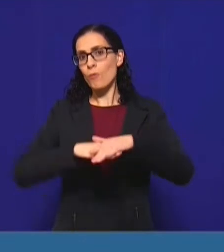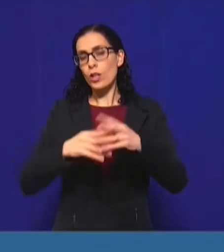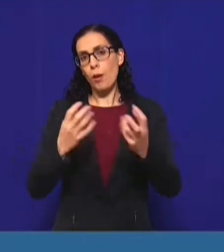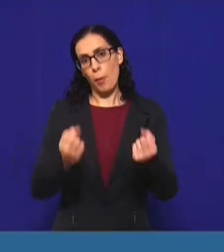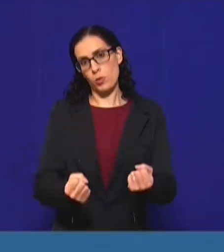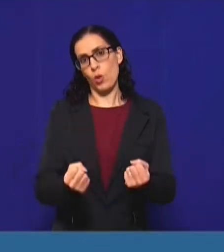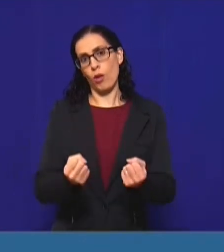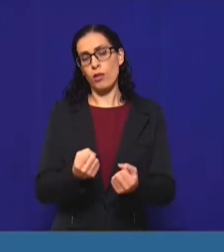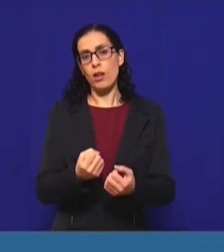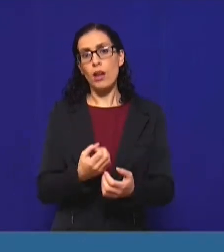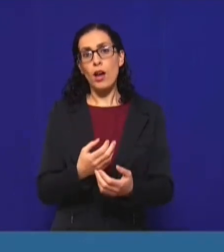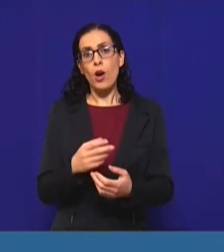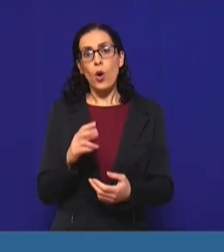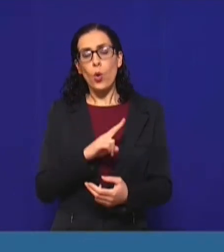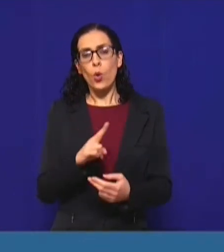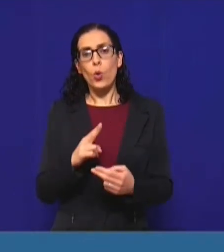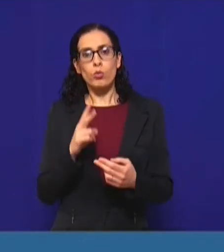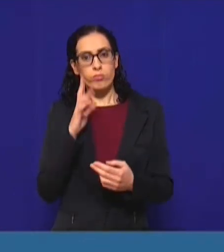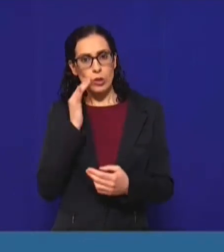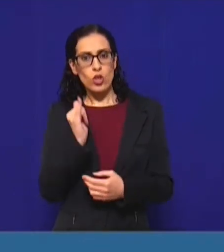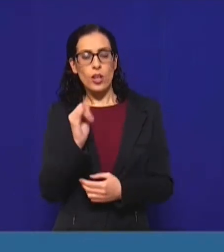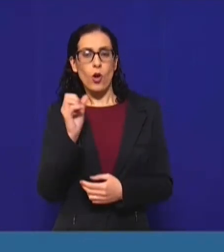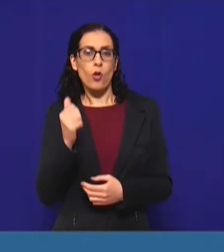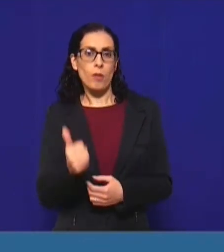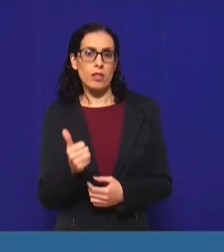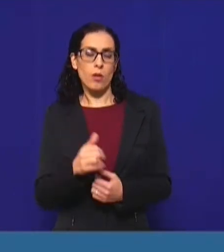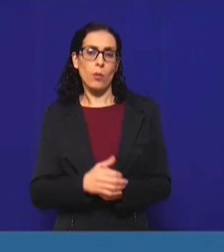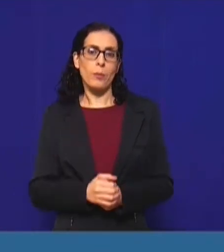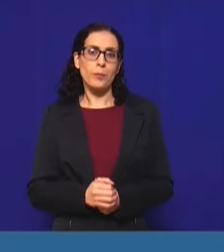it-testijiet li jkollna available ukoll li hemm fuq is-suq.